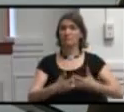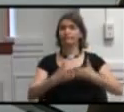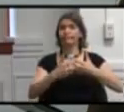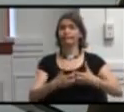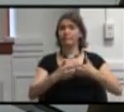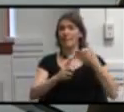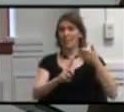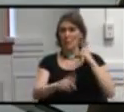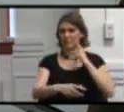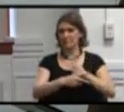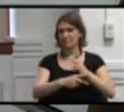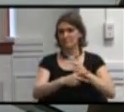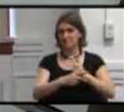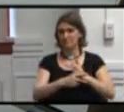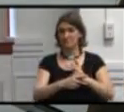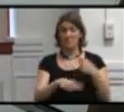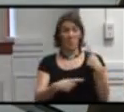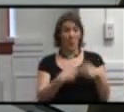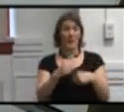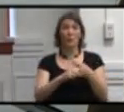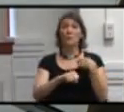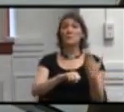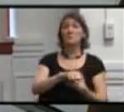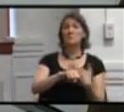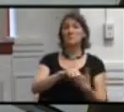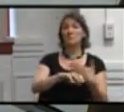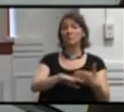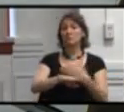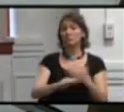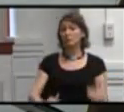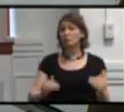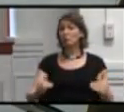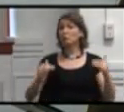Over about the last year, we've been making some upgrades up there.